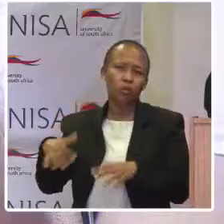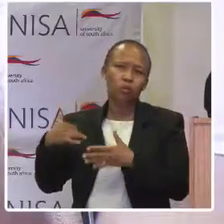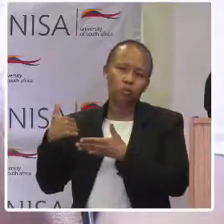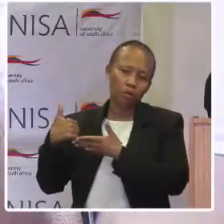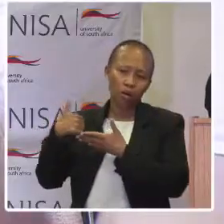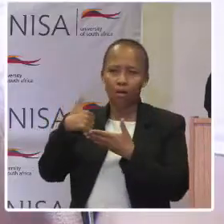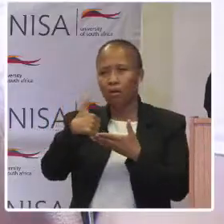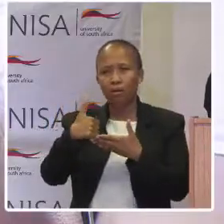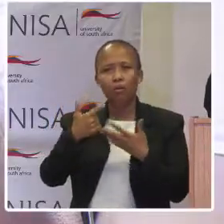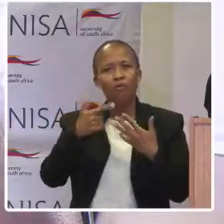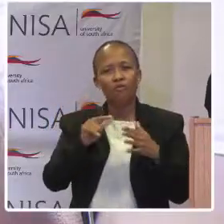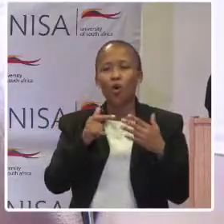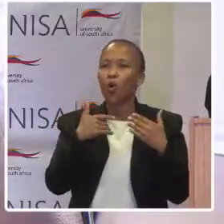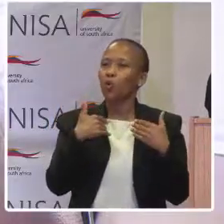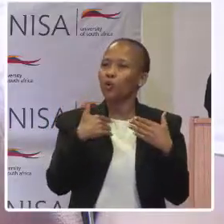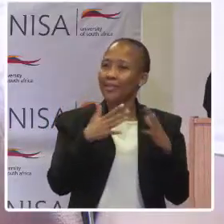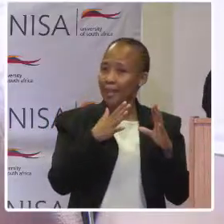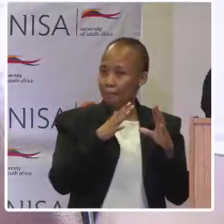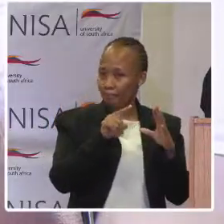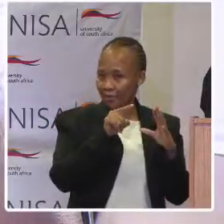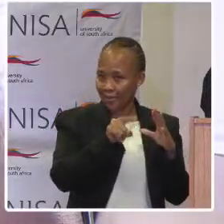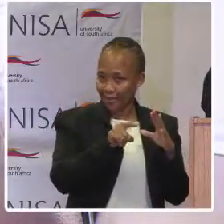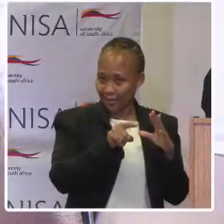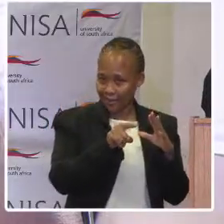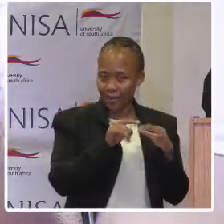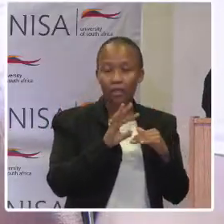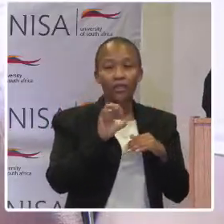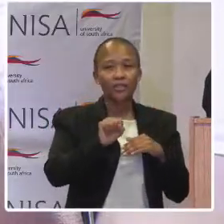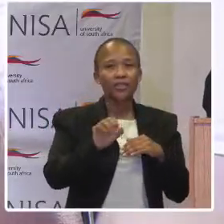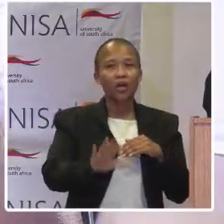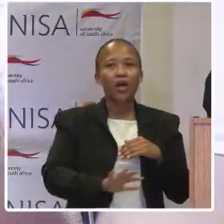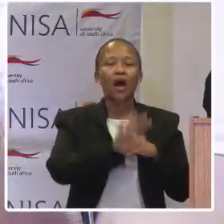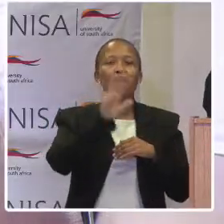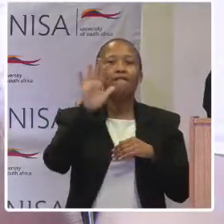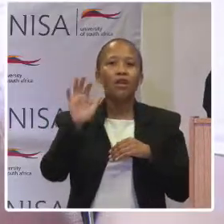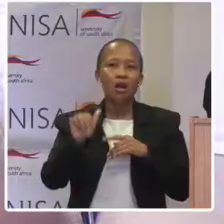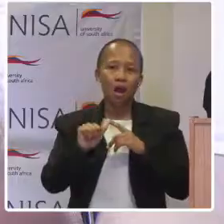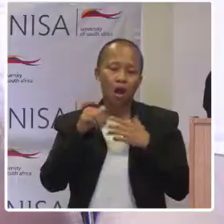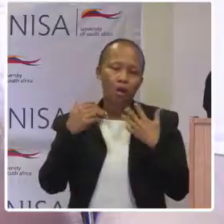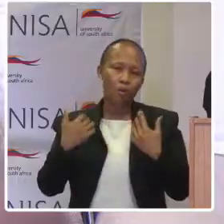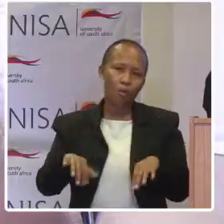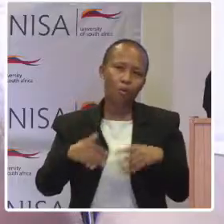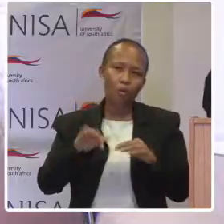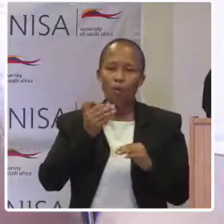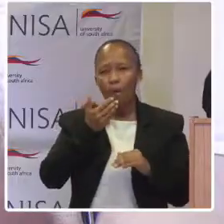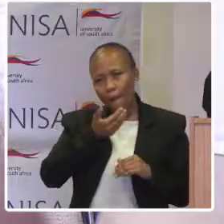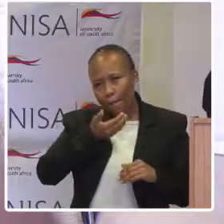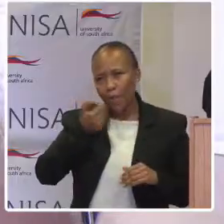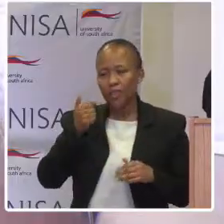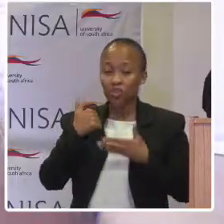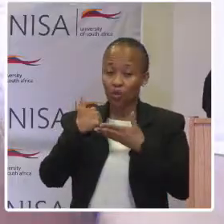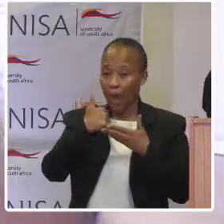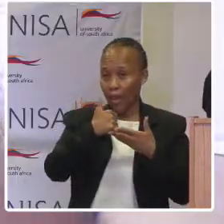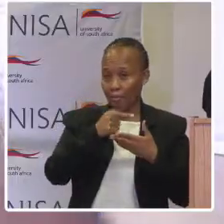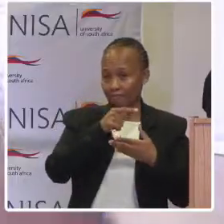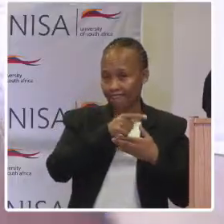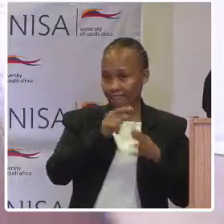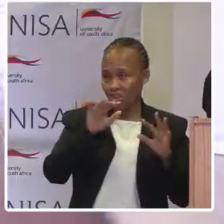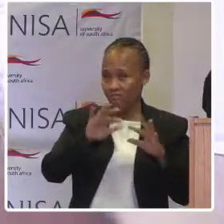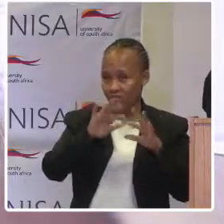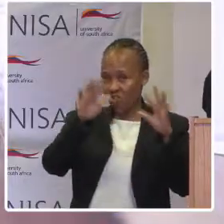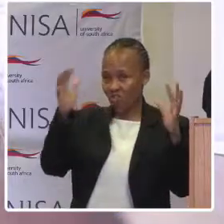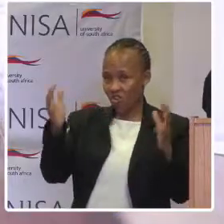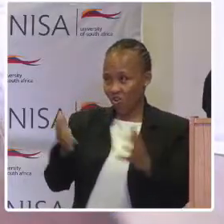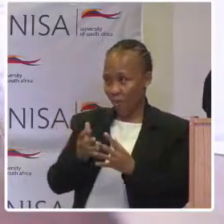startups. They say actually South Africa is the best in terms of assisting the startups globally. So